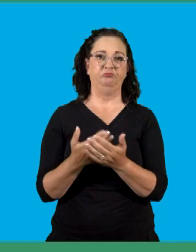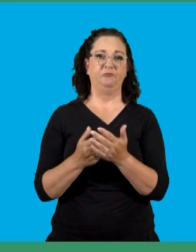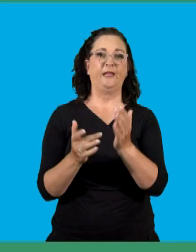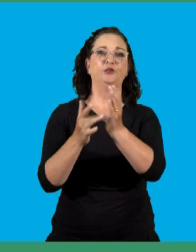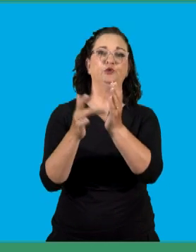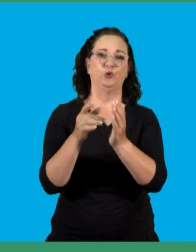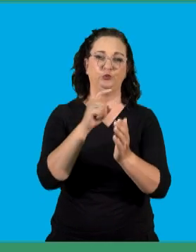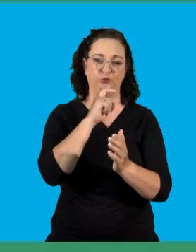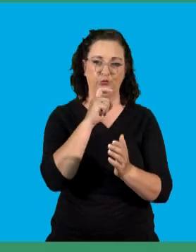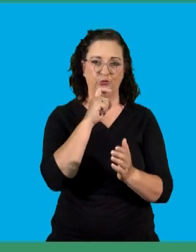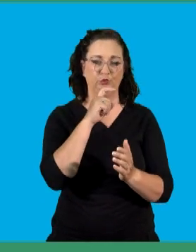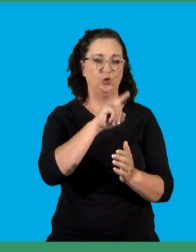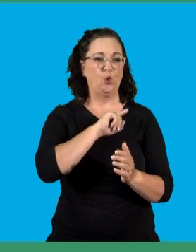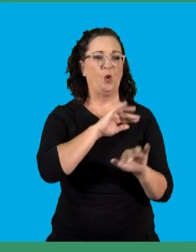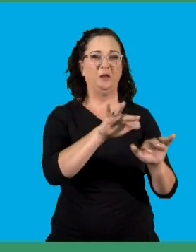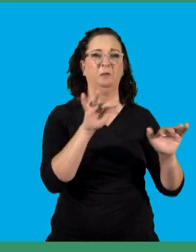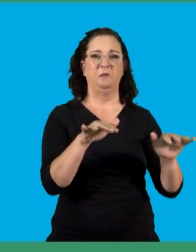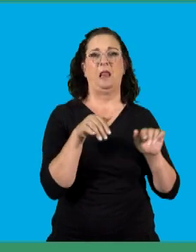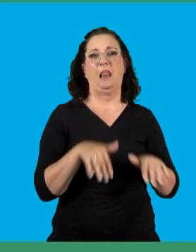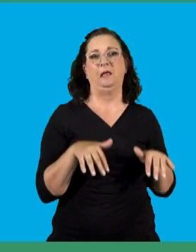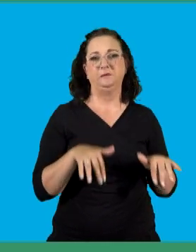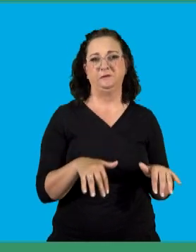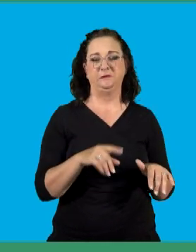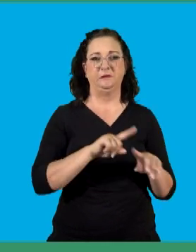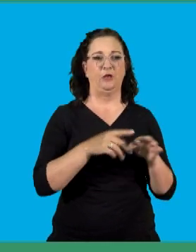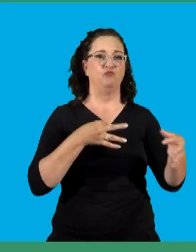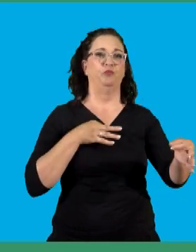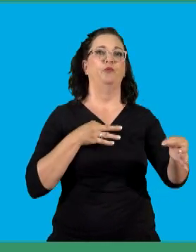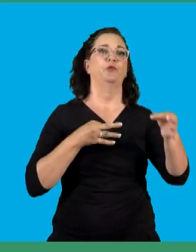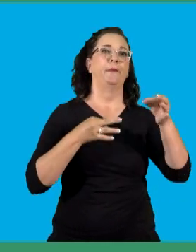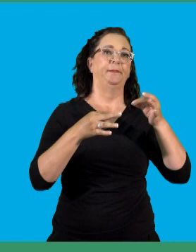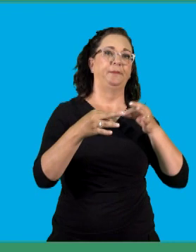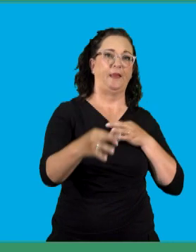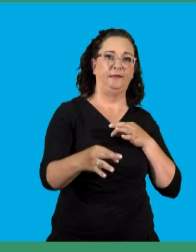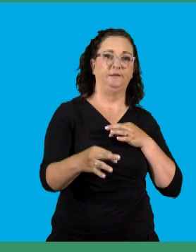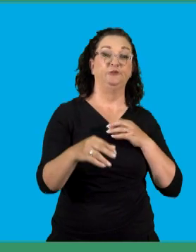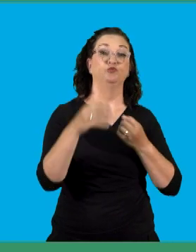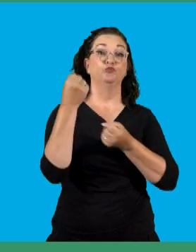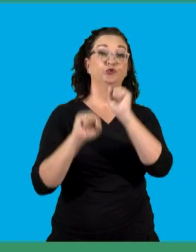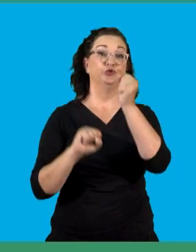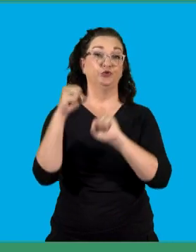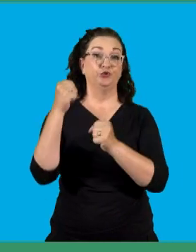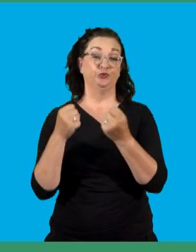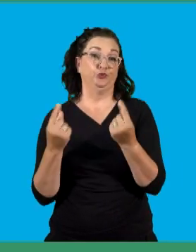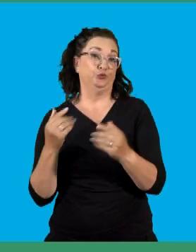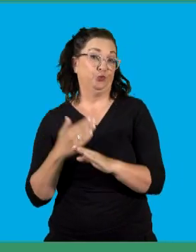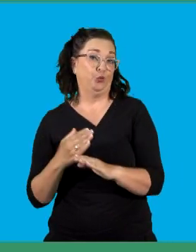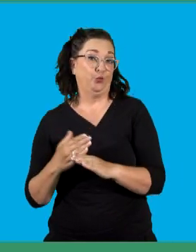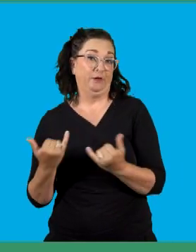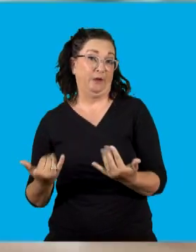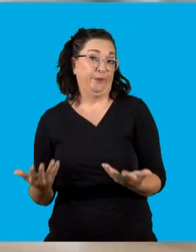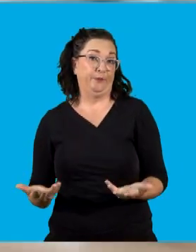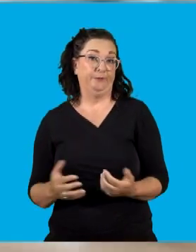people will not be employable if businesses decide to replace human capital with